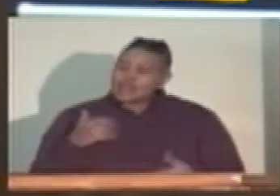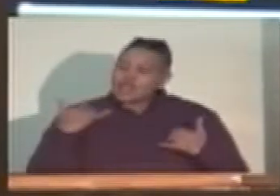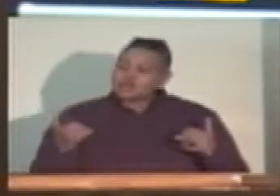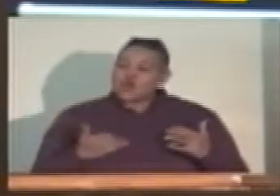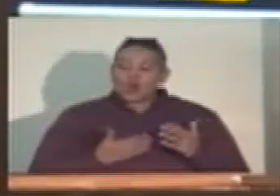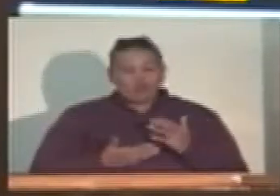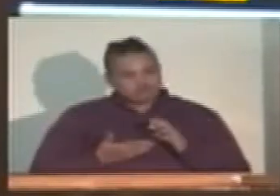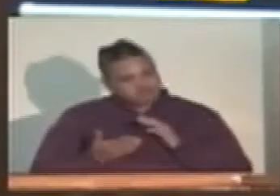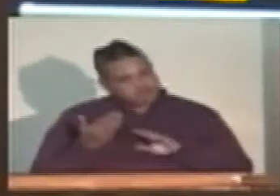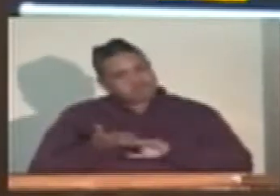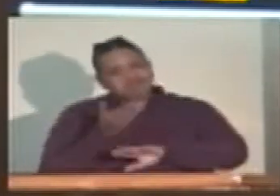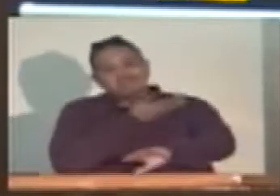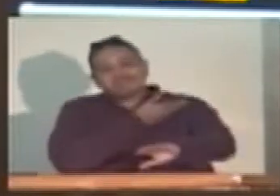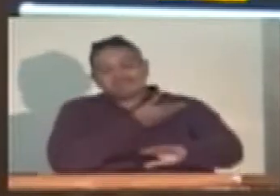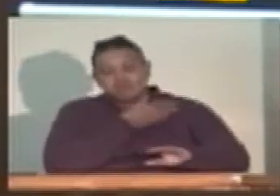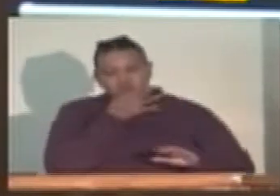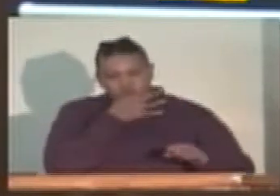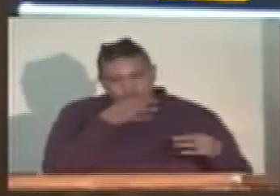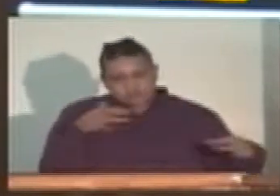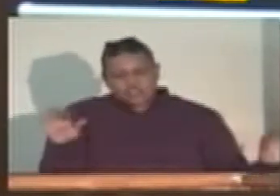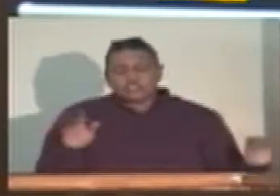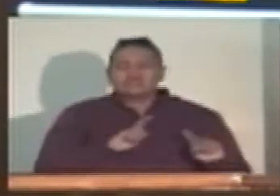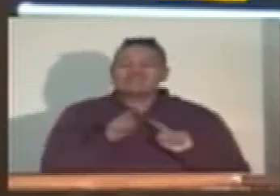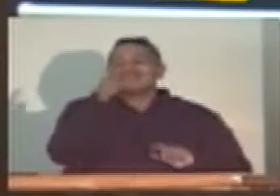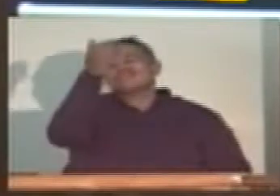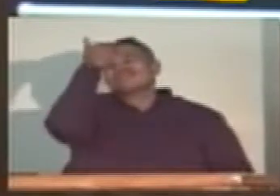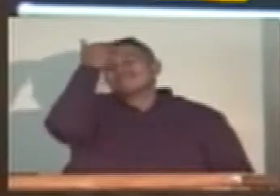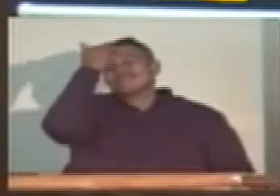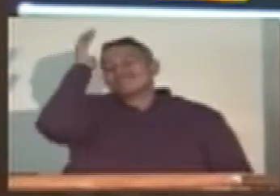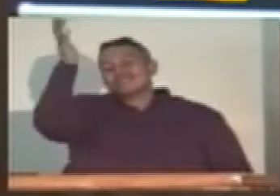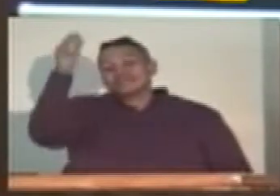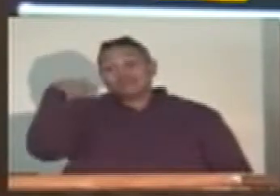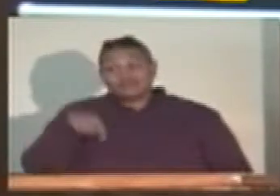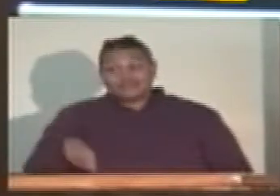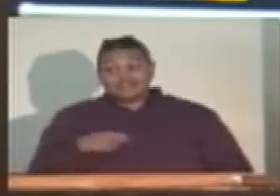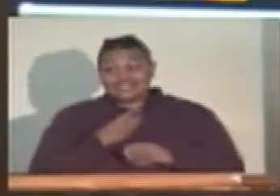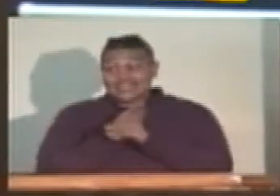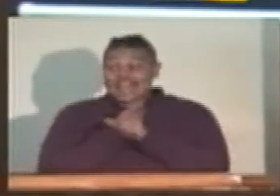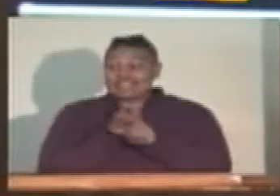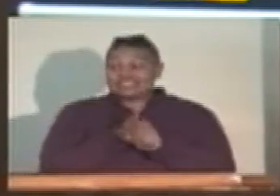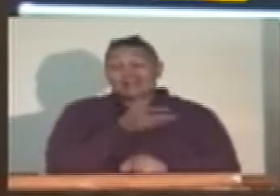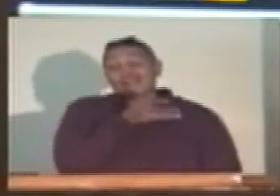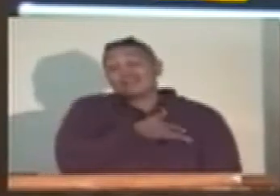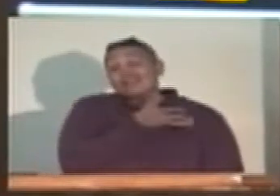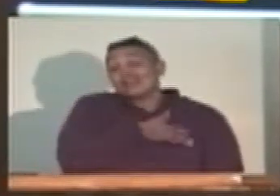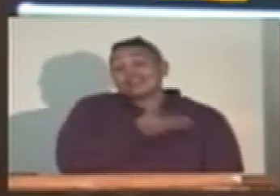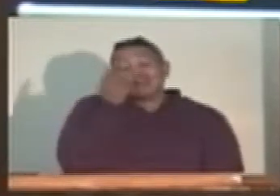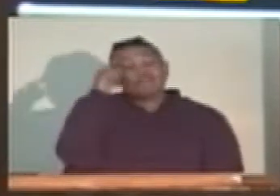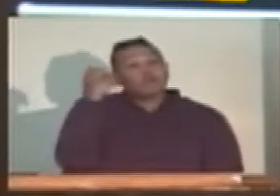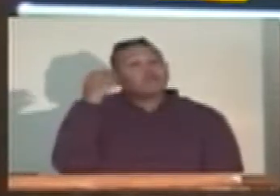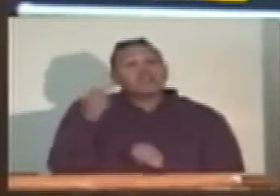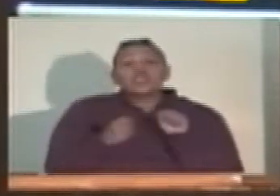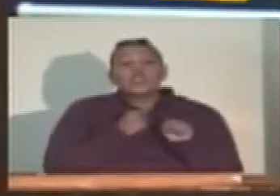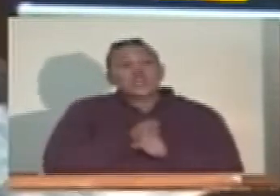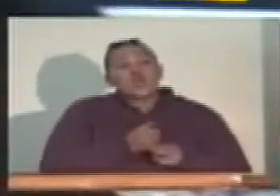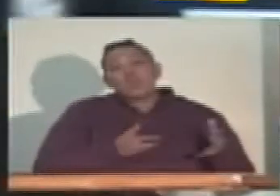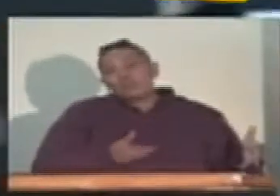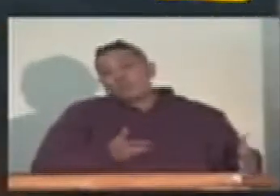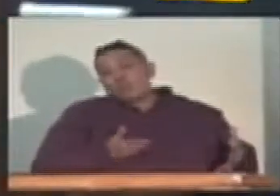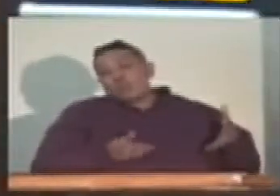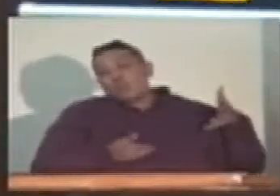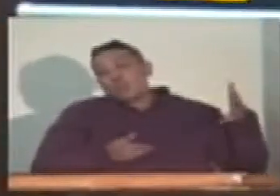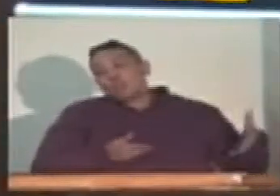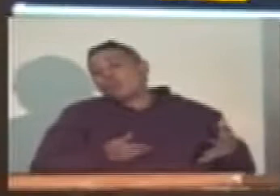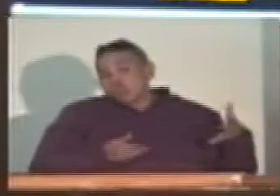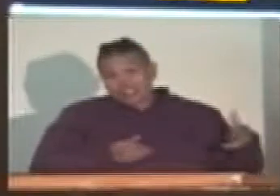well advanced. But you know, Mr. Speaker, this land has been lying there for years. And